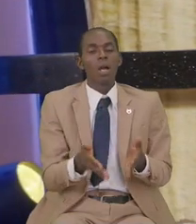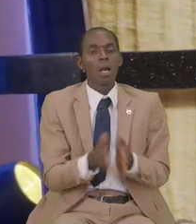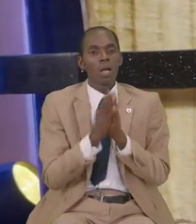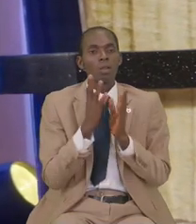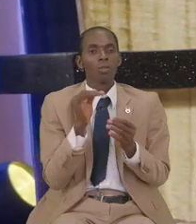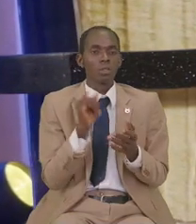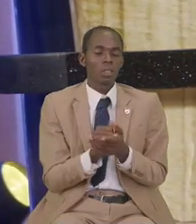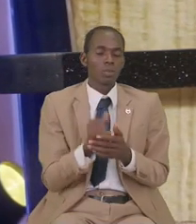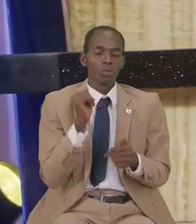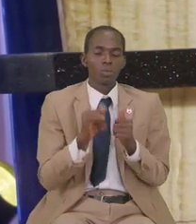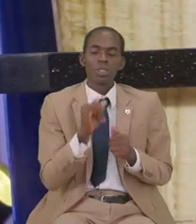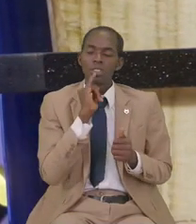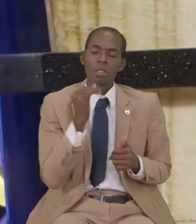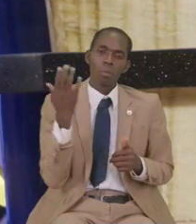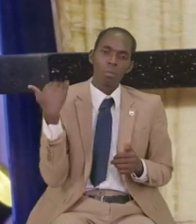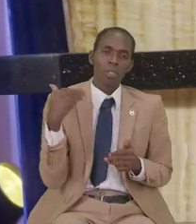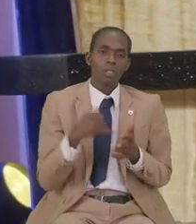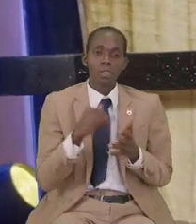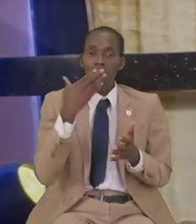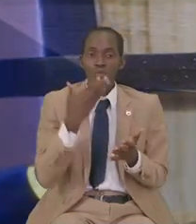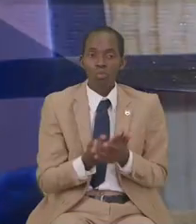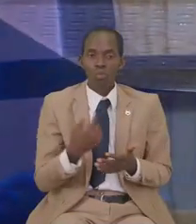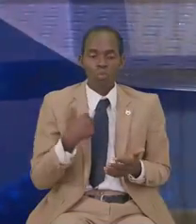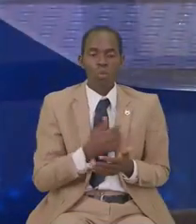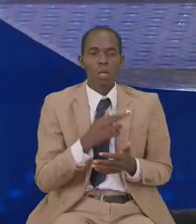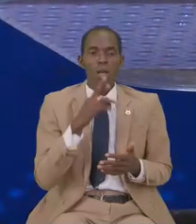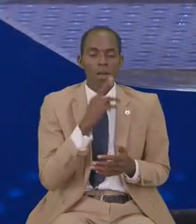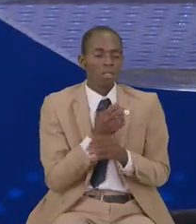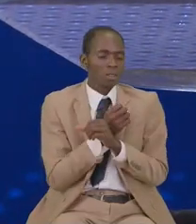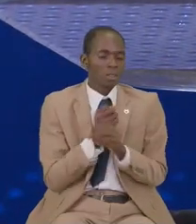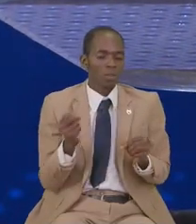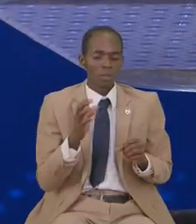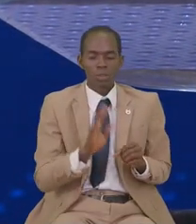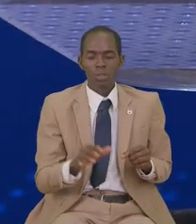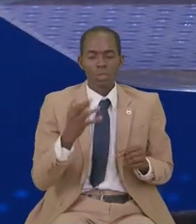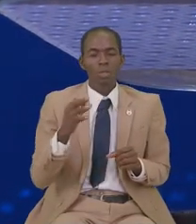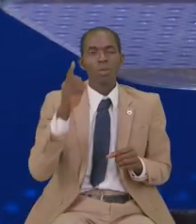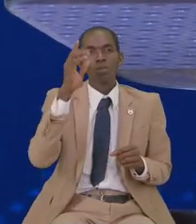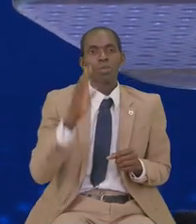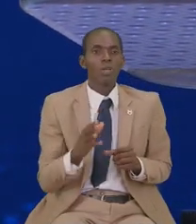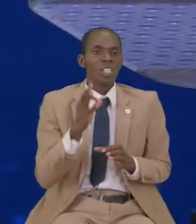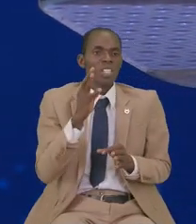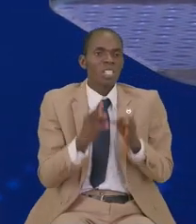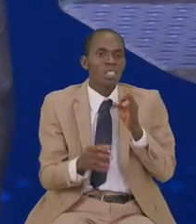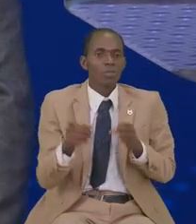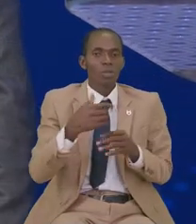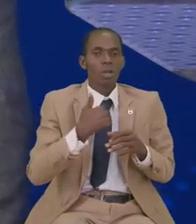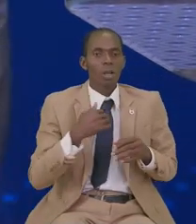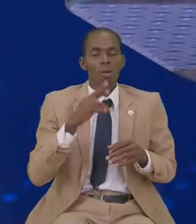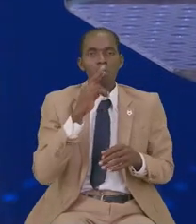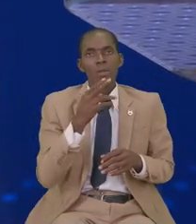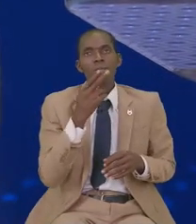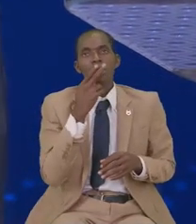is past. It's good we're born again. It's good we're children of God. But you know, if you have been smoking and drinking